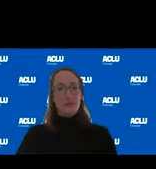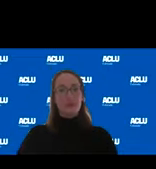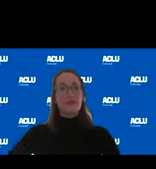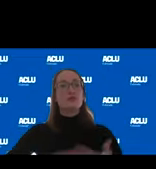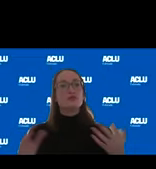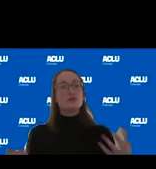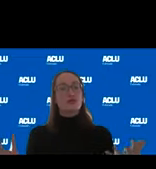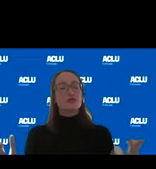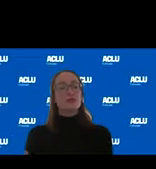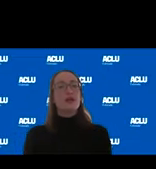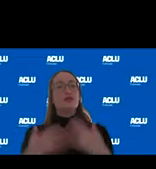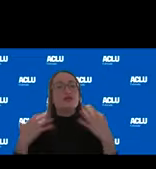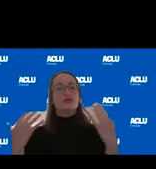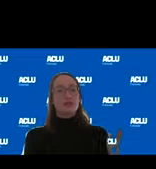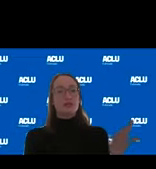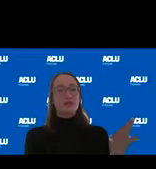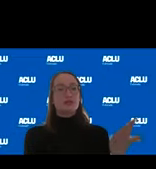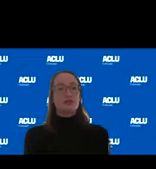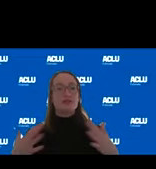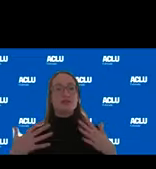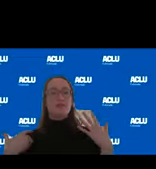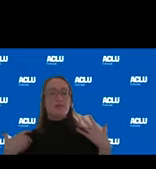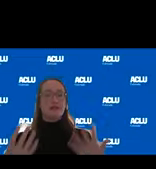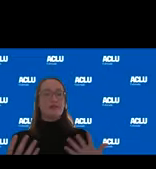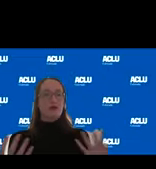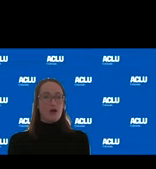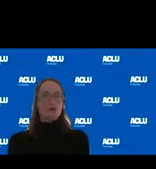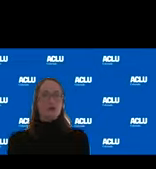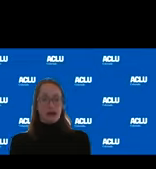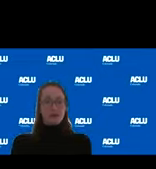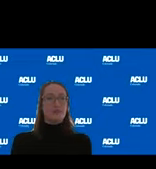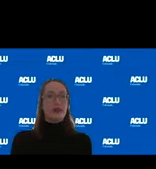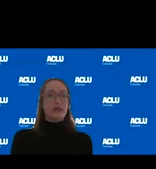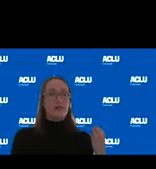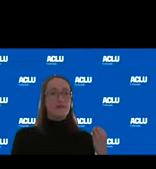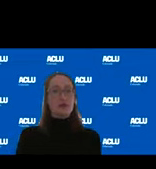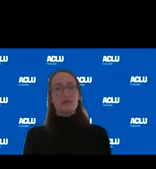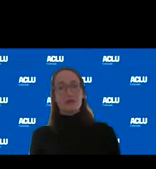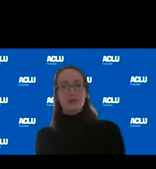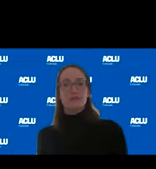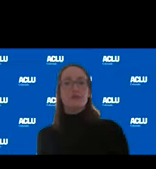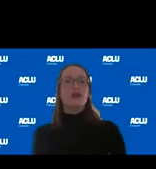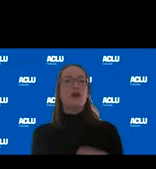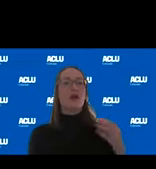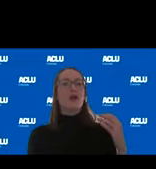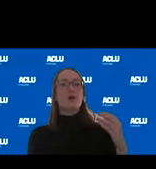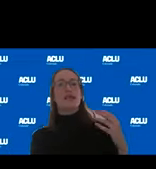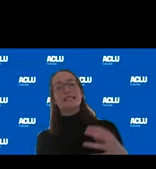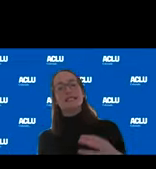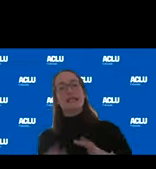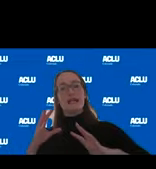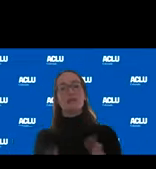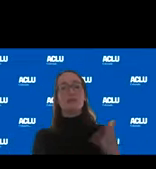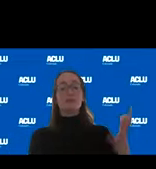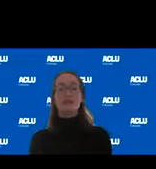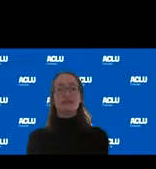Okay, so the first one, transmission concerns. Passing along the virus by voting in person. Our case study,